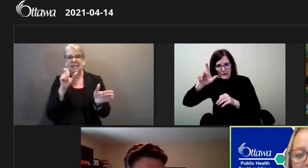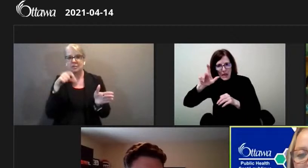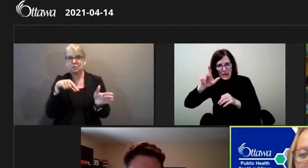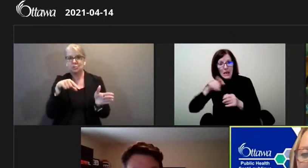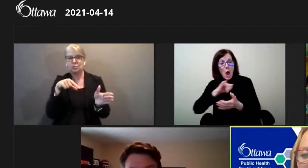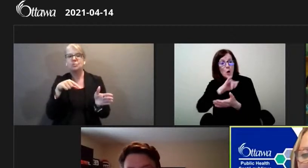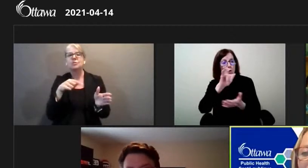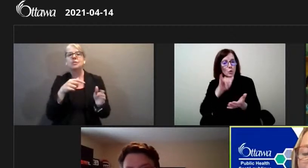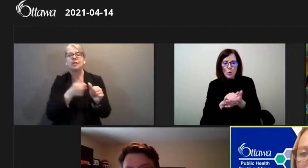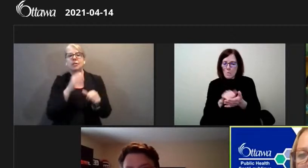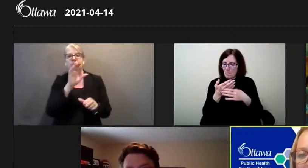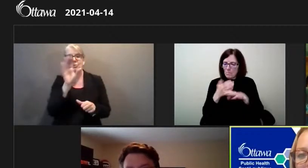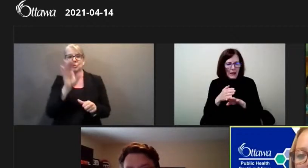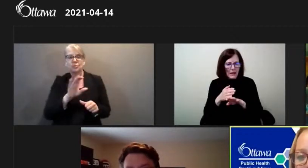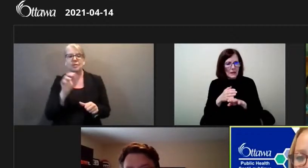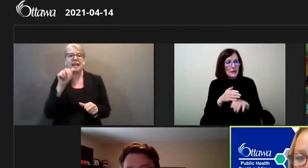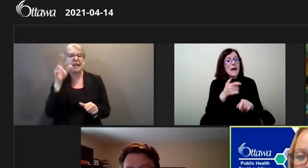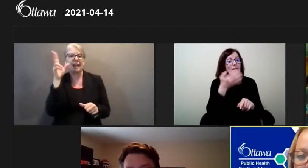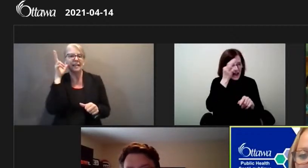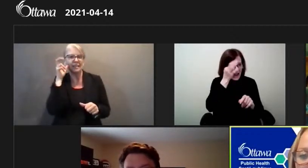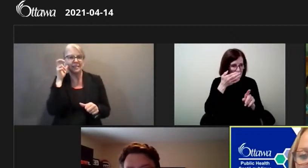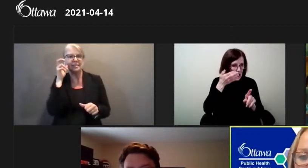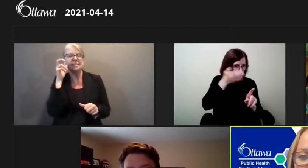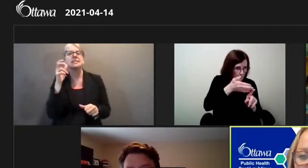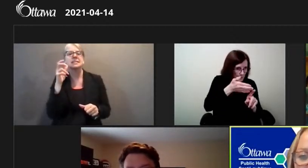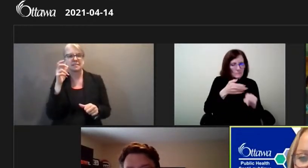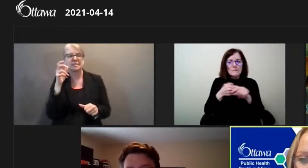on Zoom, you can actually listen to the technical